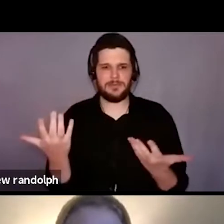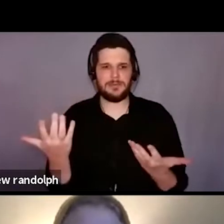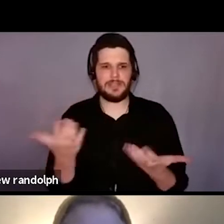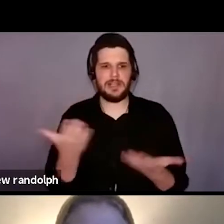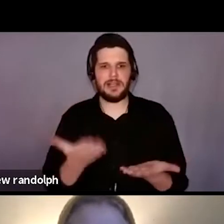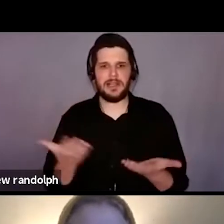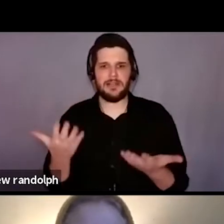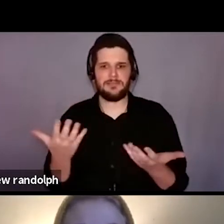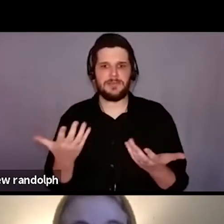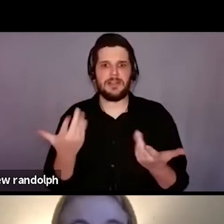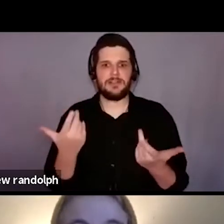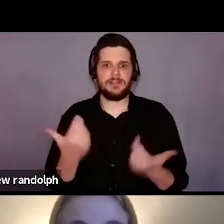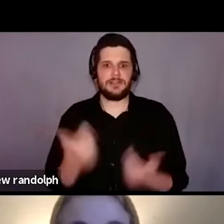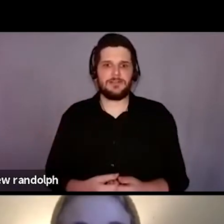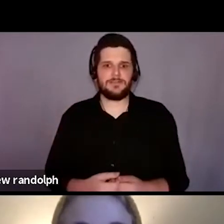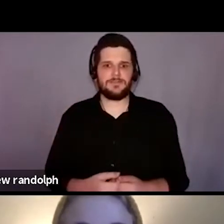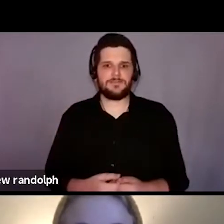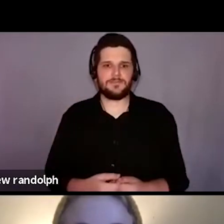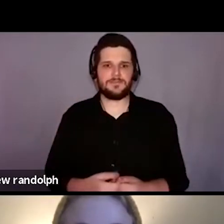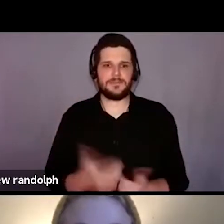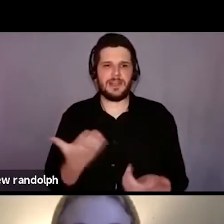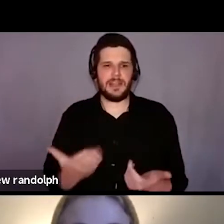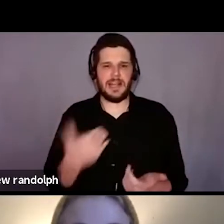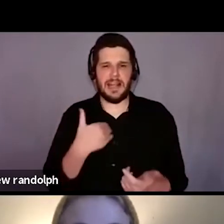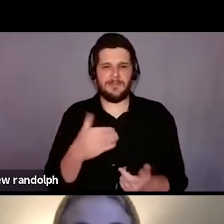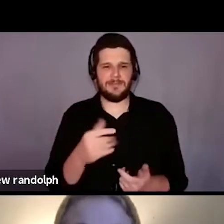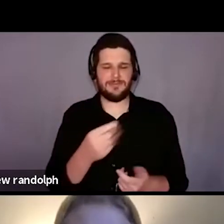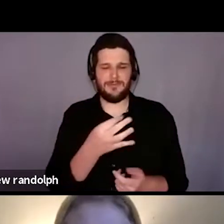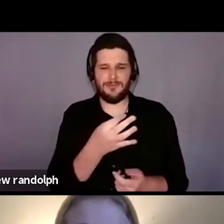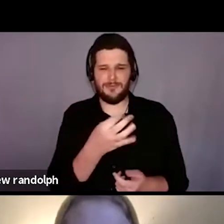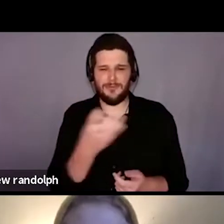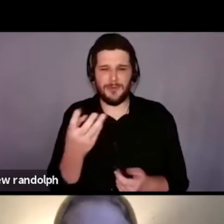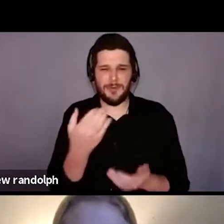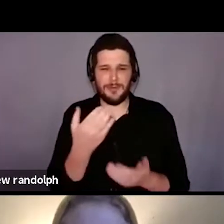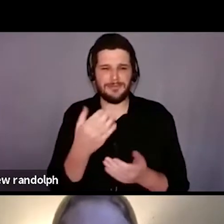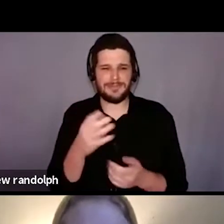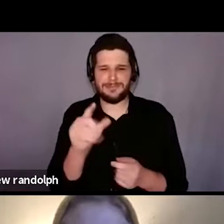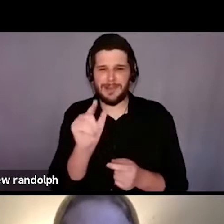then to have these tiny little scraps taken away